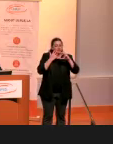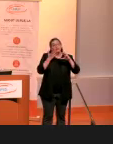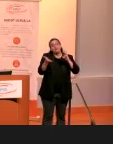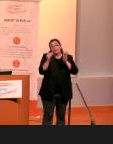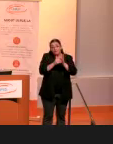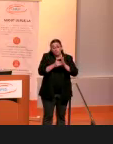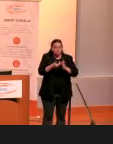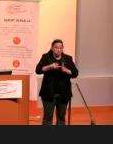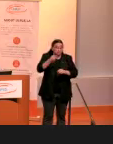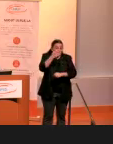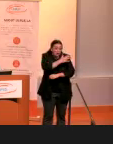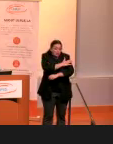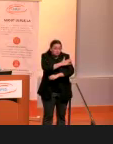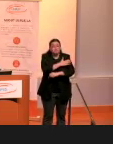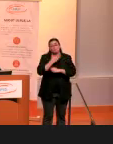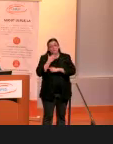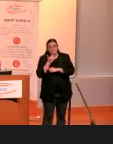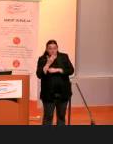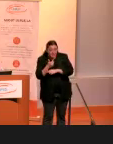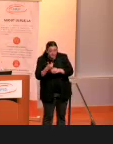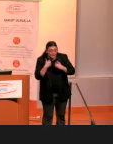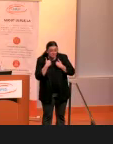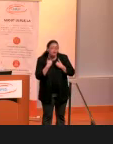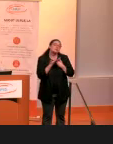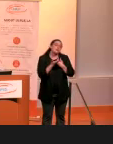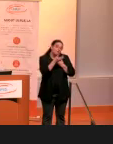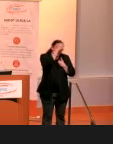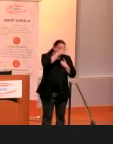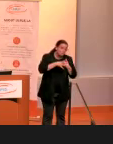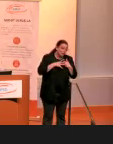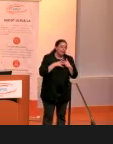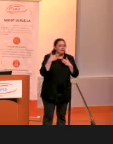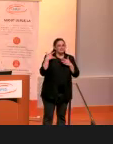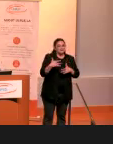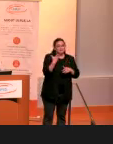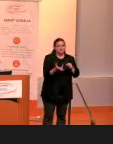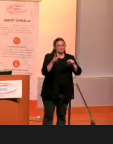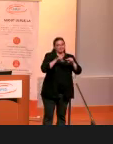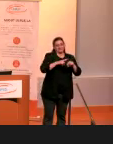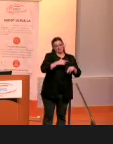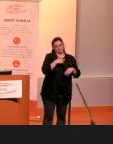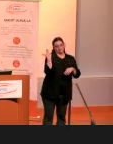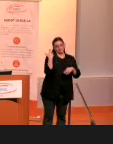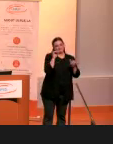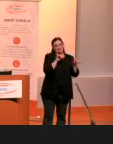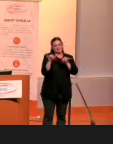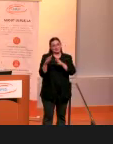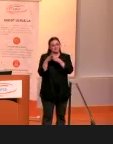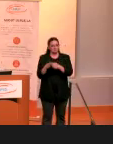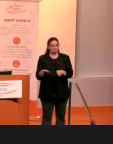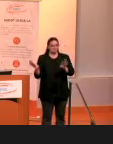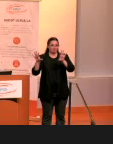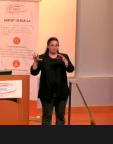you have diabetes, and for males, there's still an increased risk, just as we see in the general